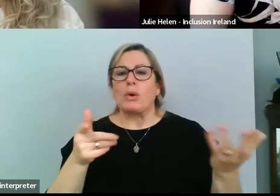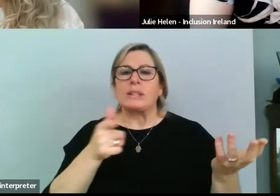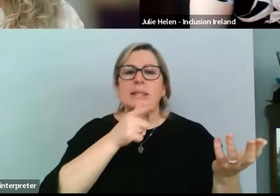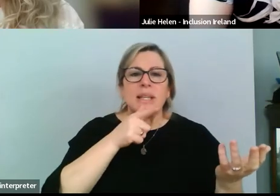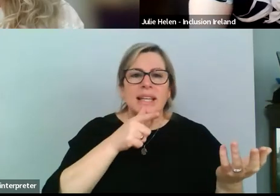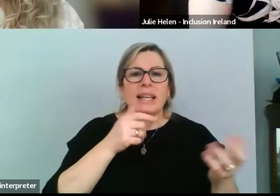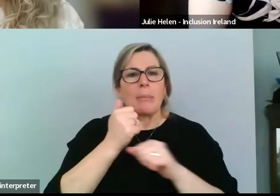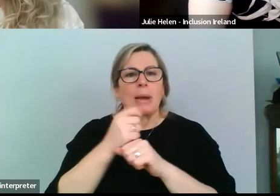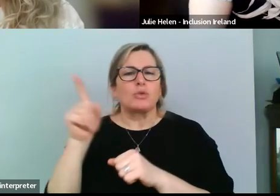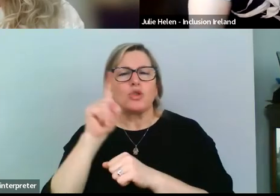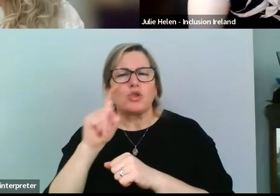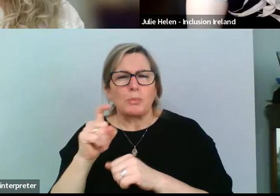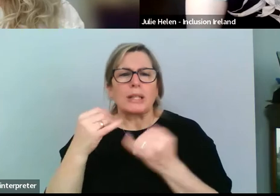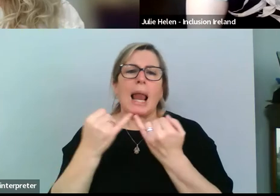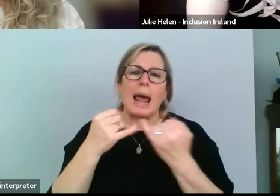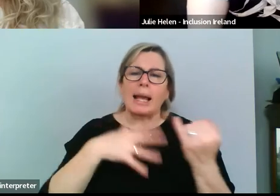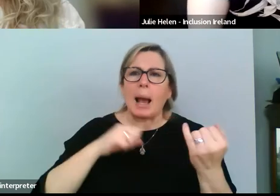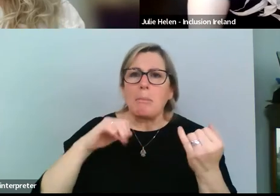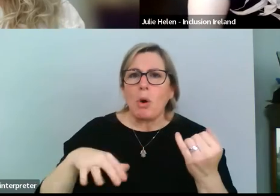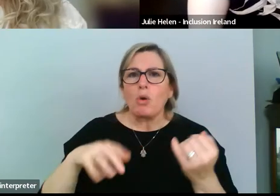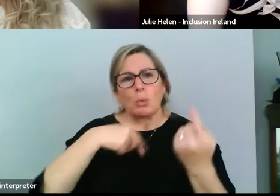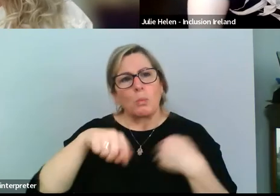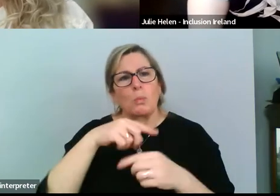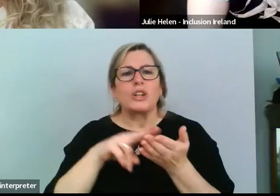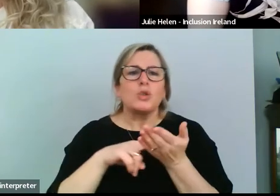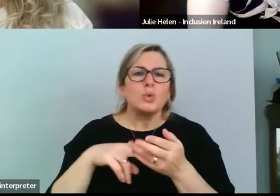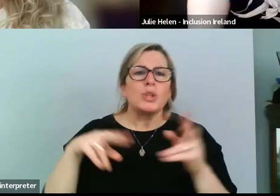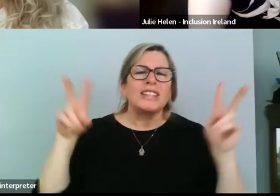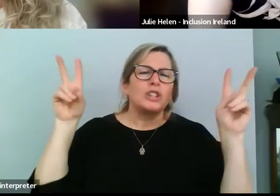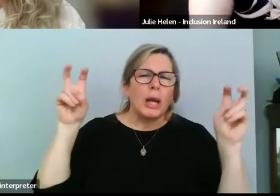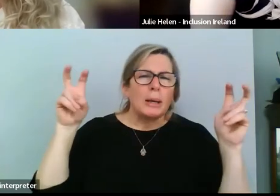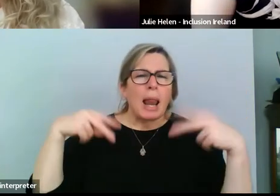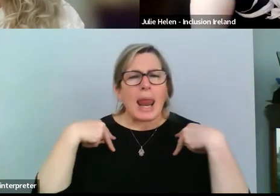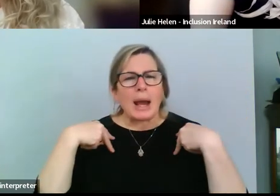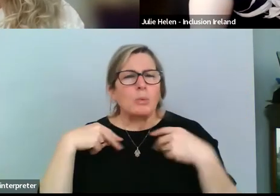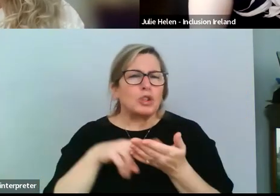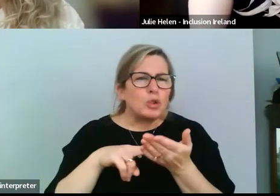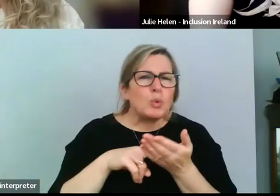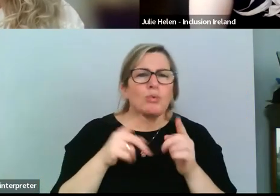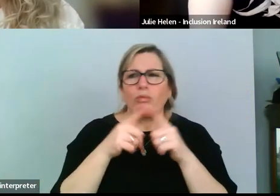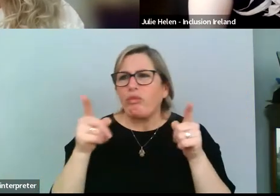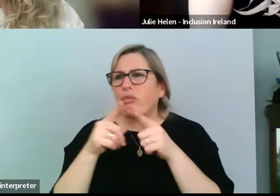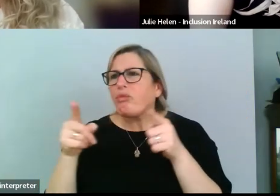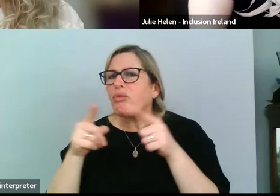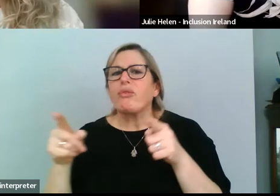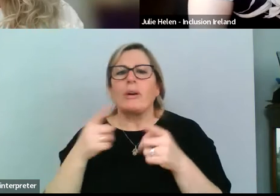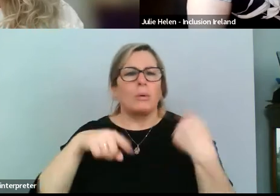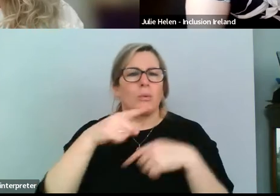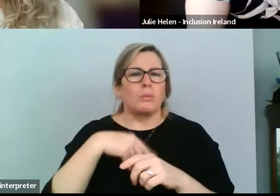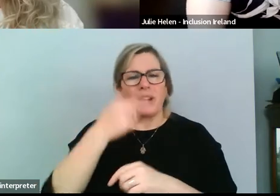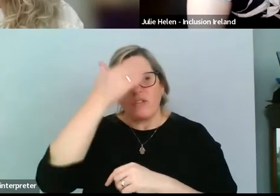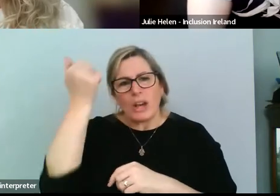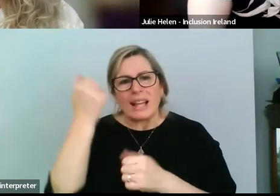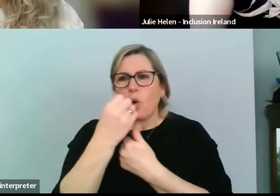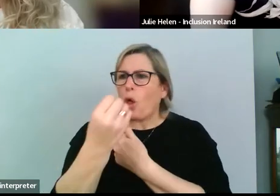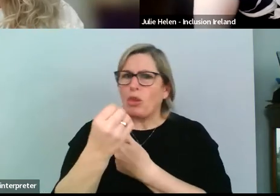about subjects like abortion, and we're used to the terms and we're used to the subject, we forget that